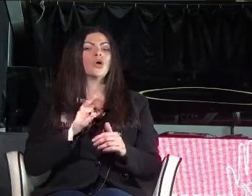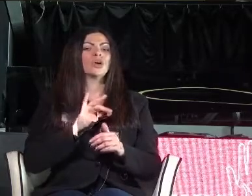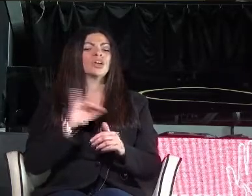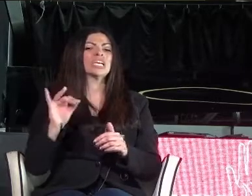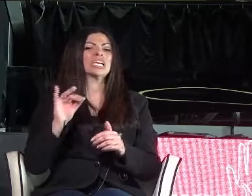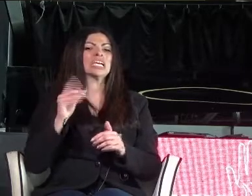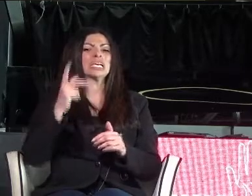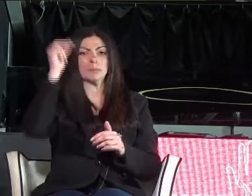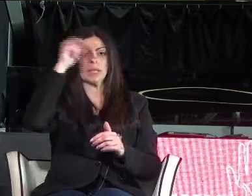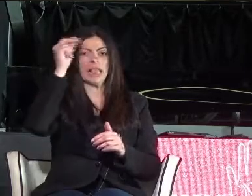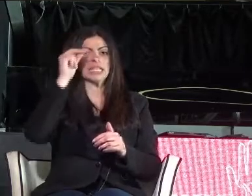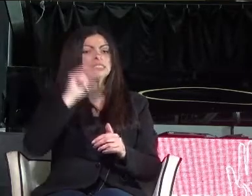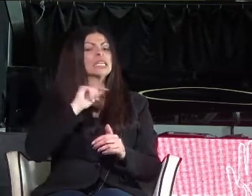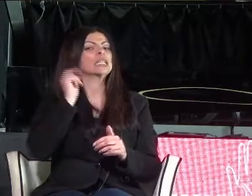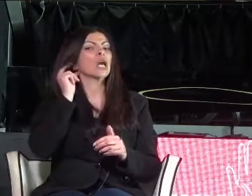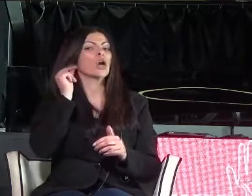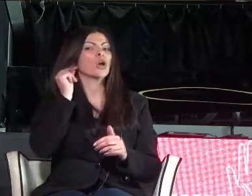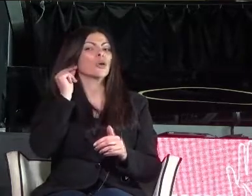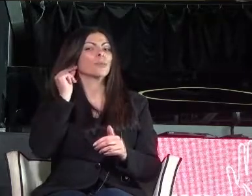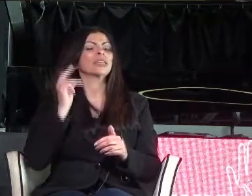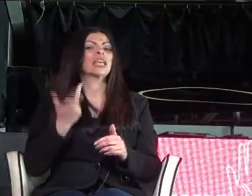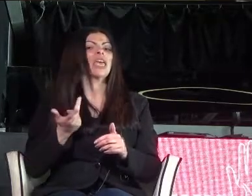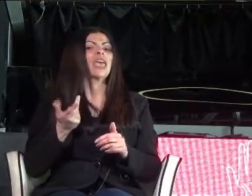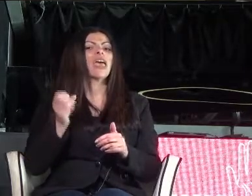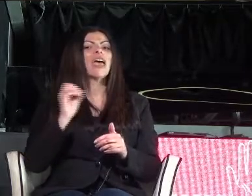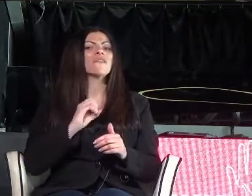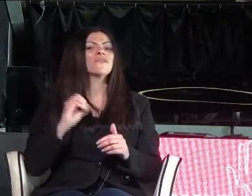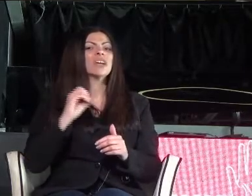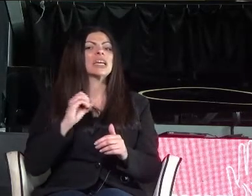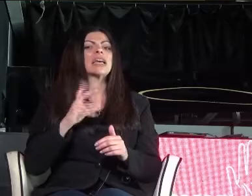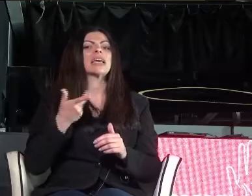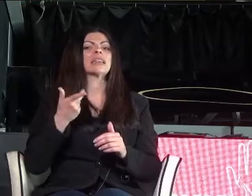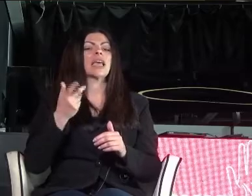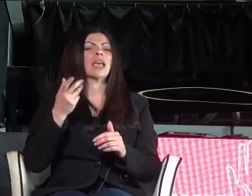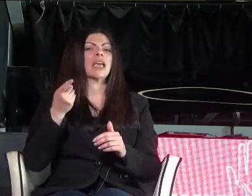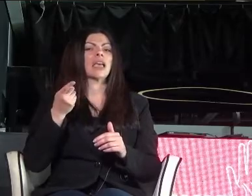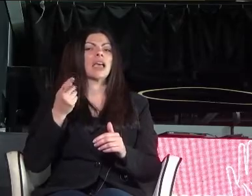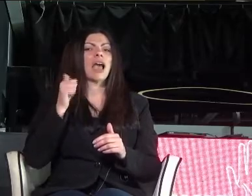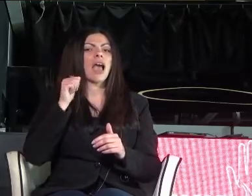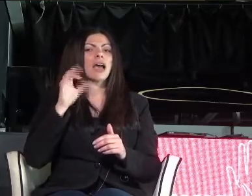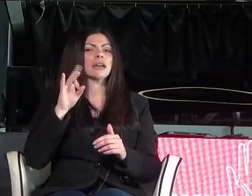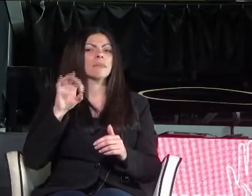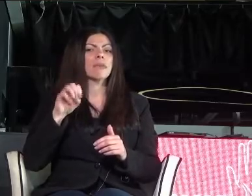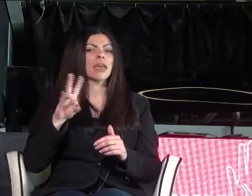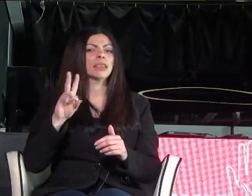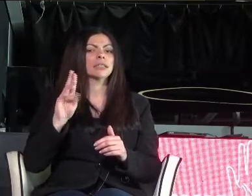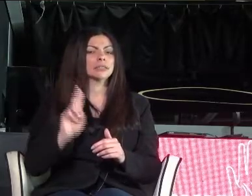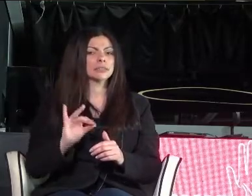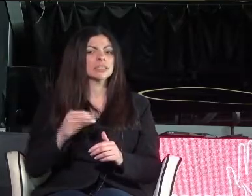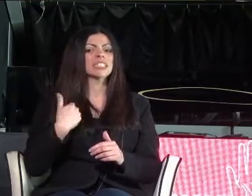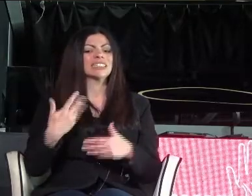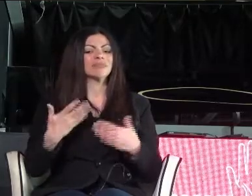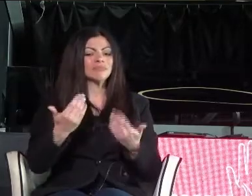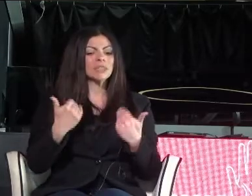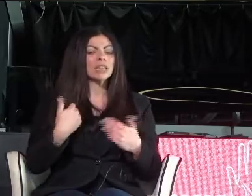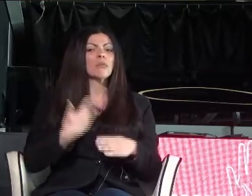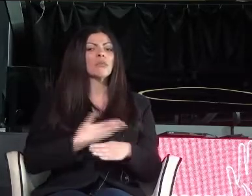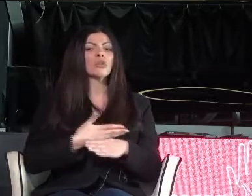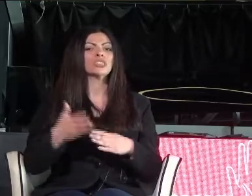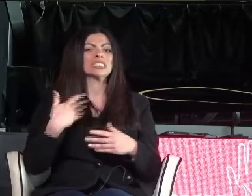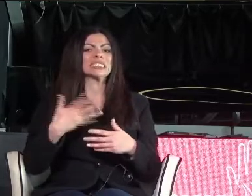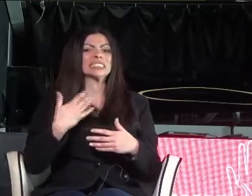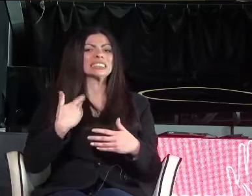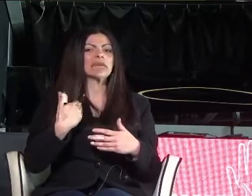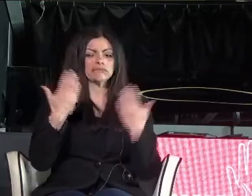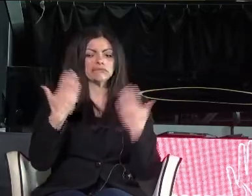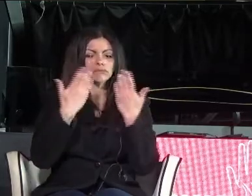would like to read a small story which was composed from the interviews that I have done with my family members and the survivors,